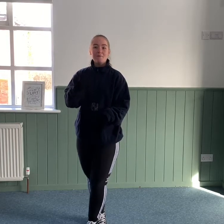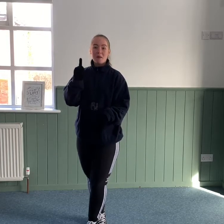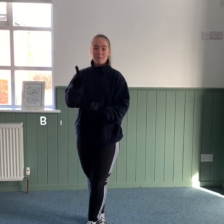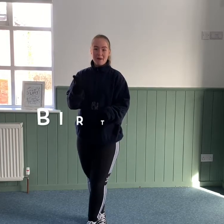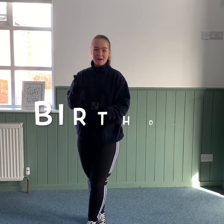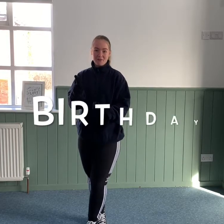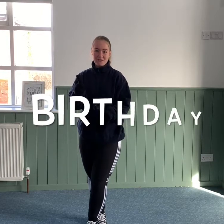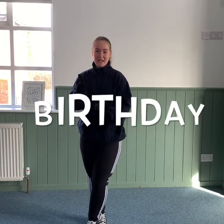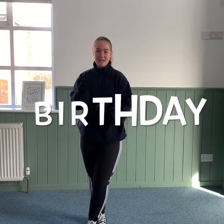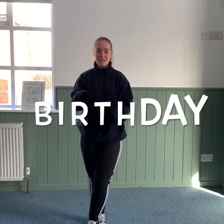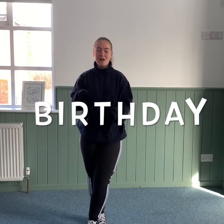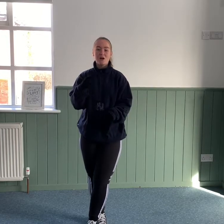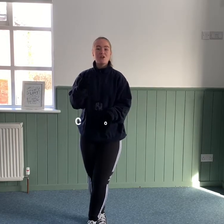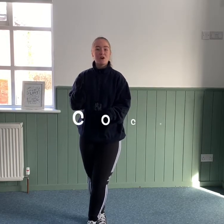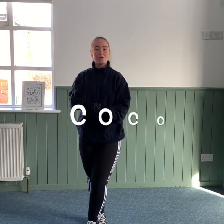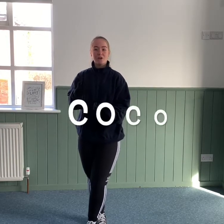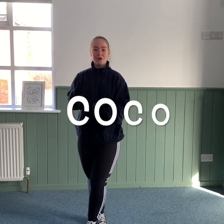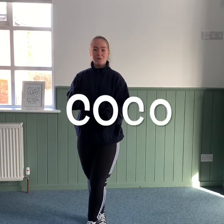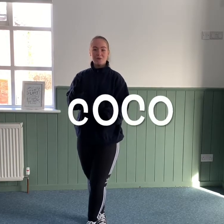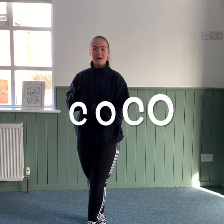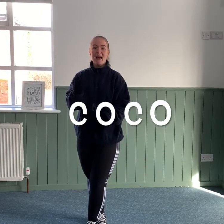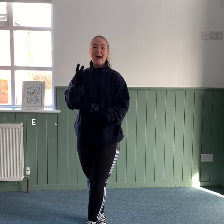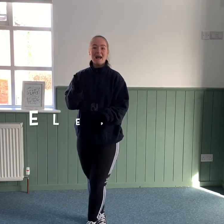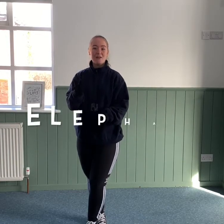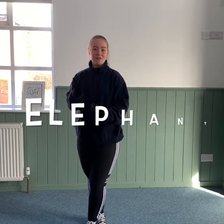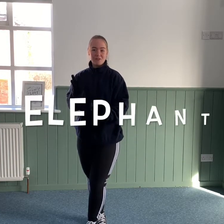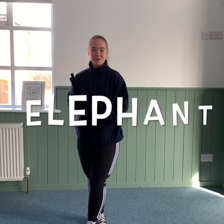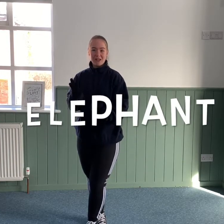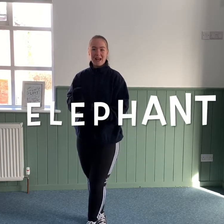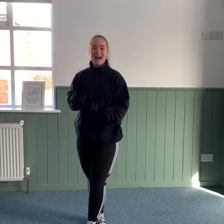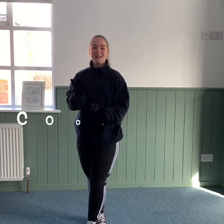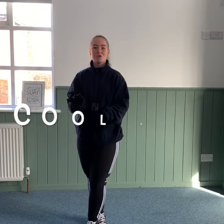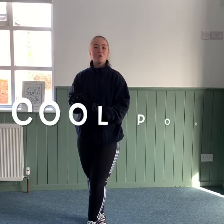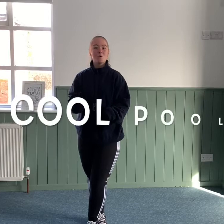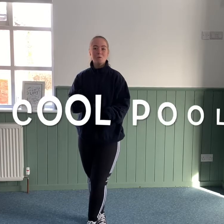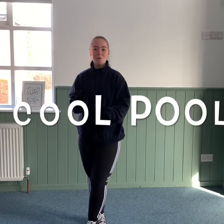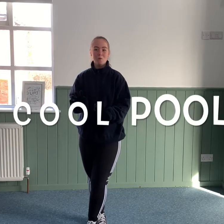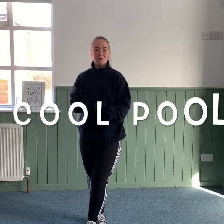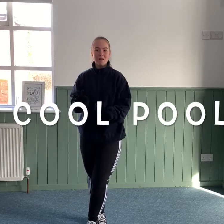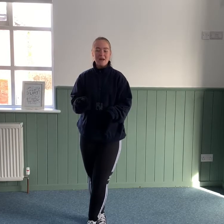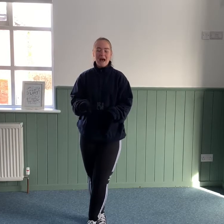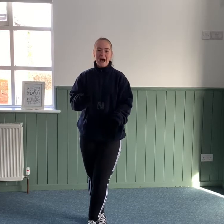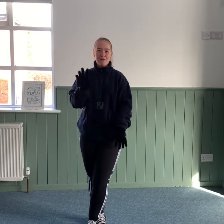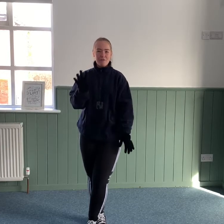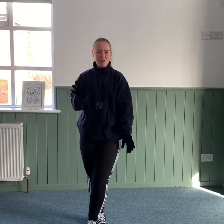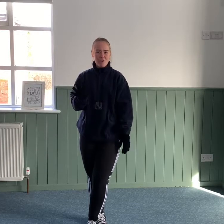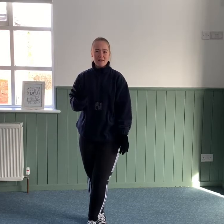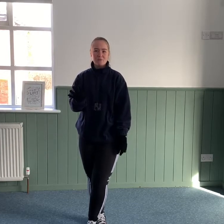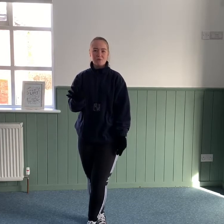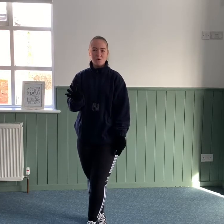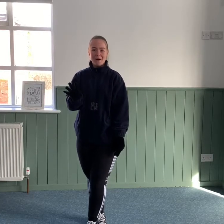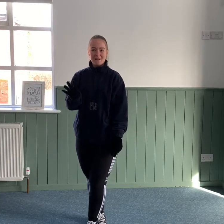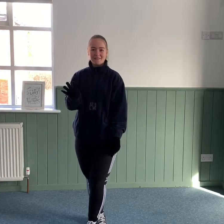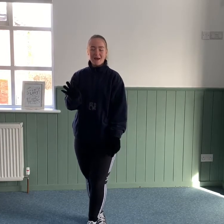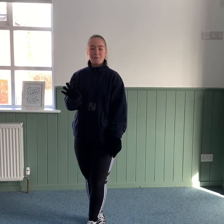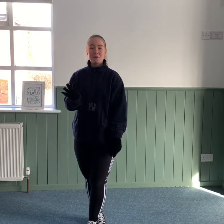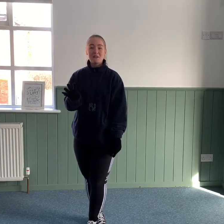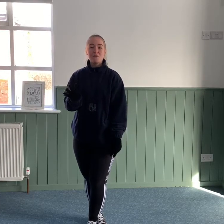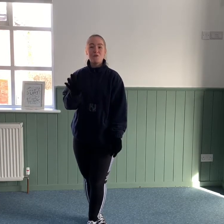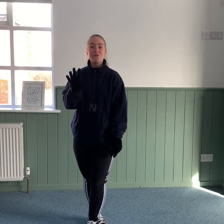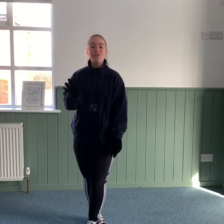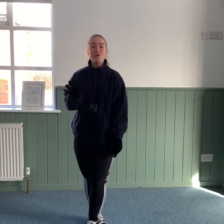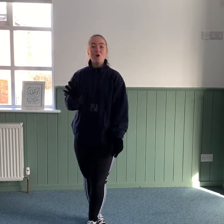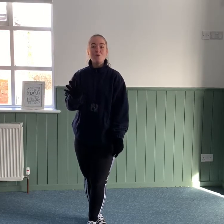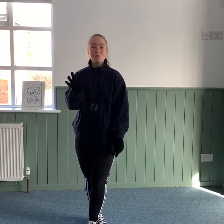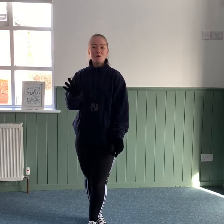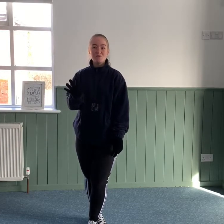are birthday, cocoa, elephant and cool pool. And for these 4 words, I'm going to give